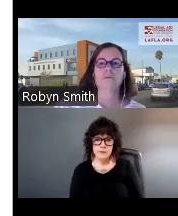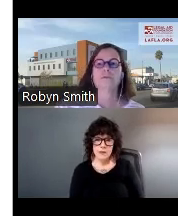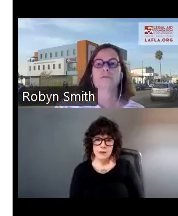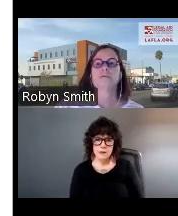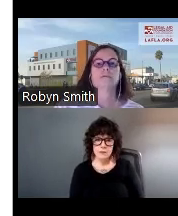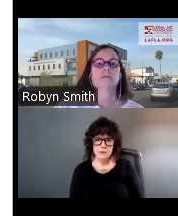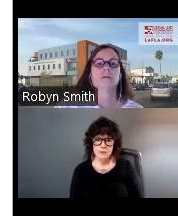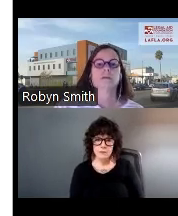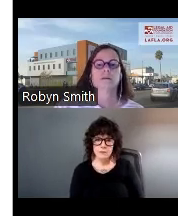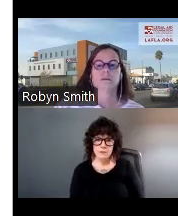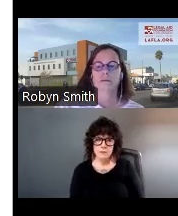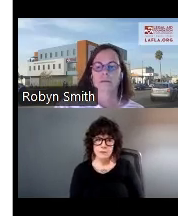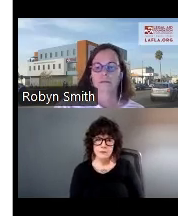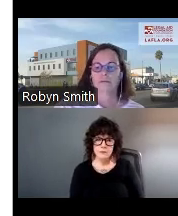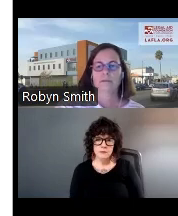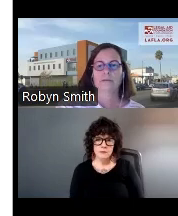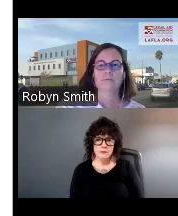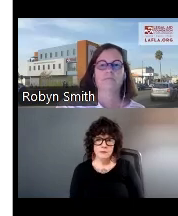Oops.